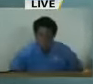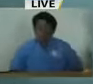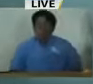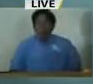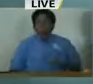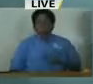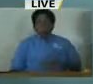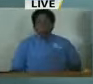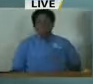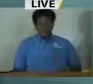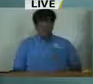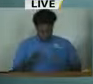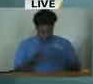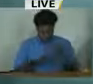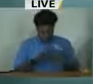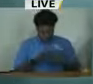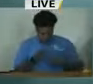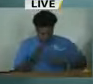behavior,